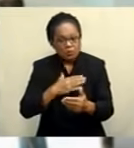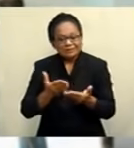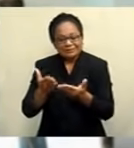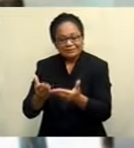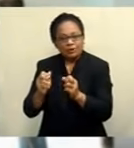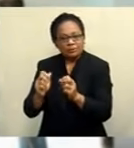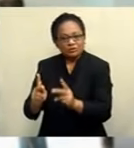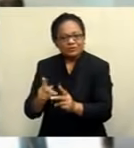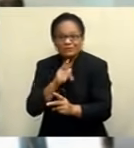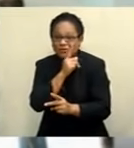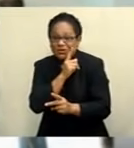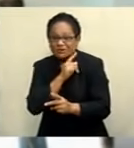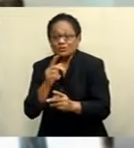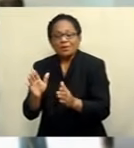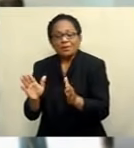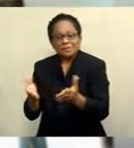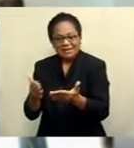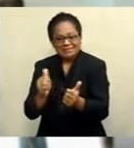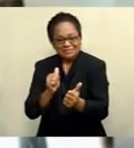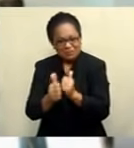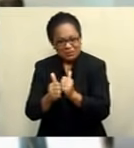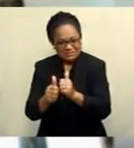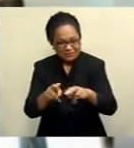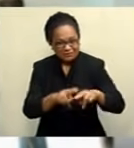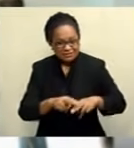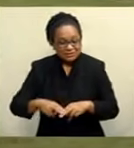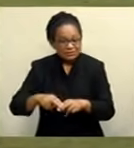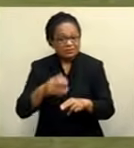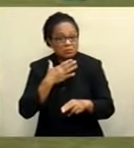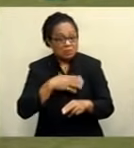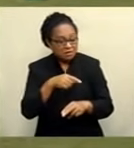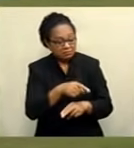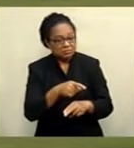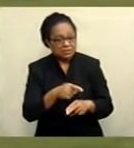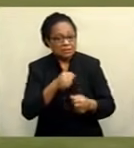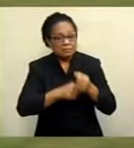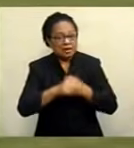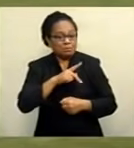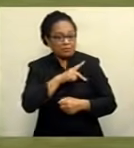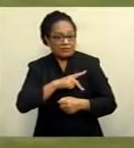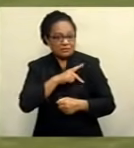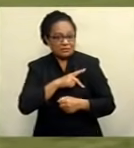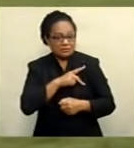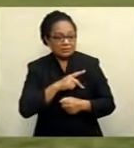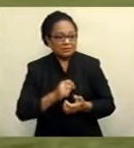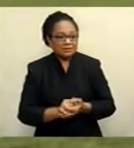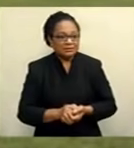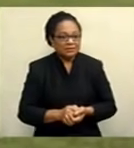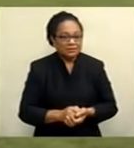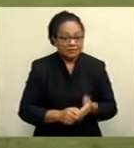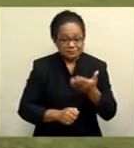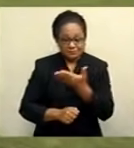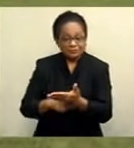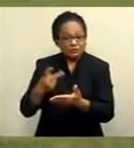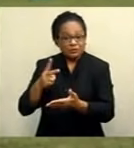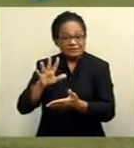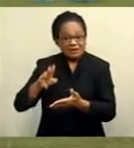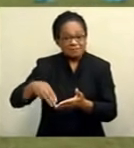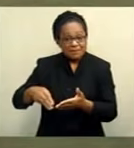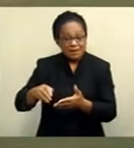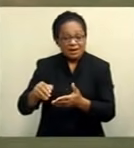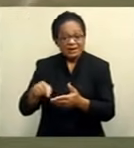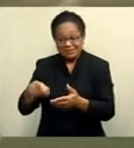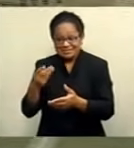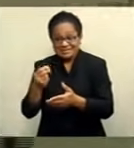girls to play sport and be able to make a career out of it. The 45-member extended squad, which includes a few